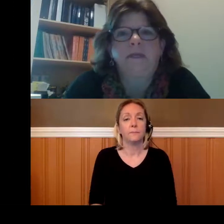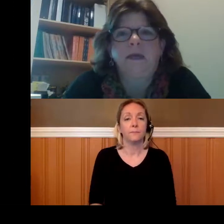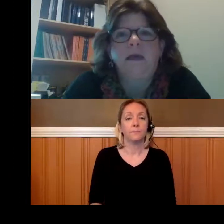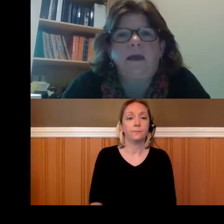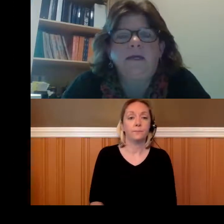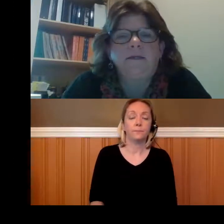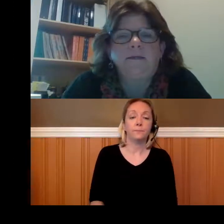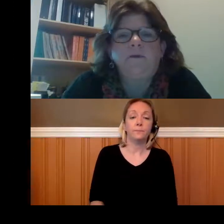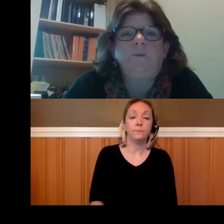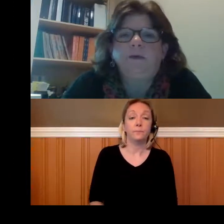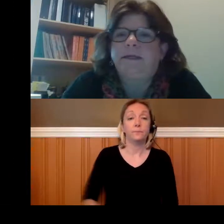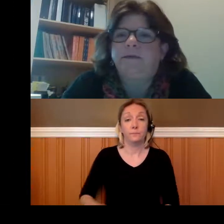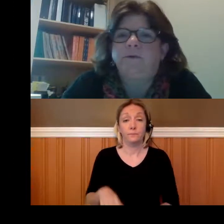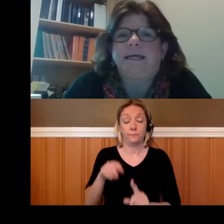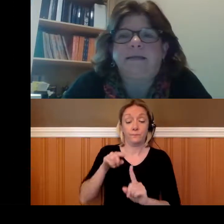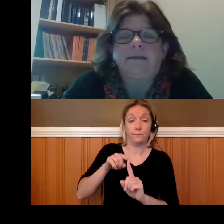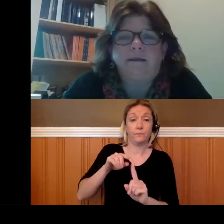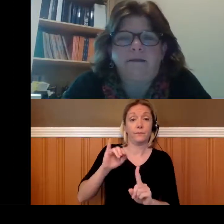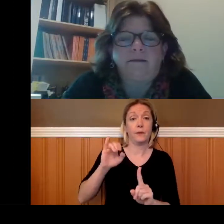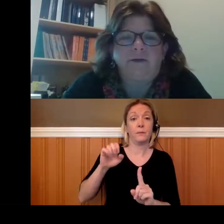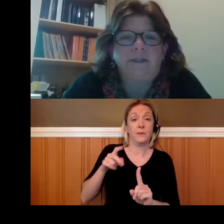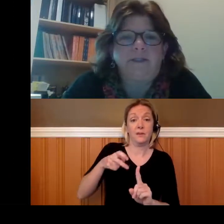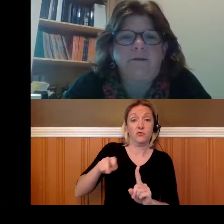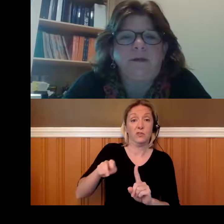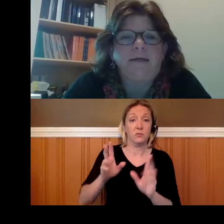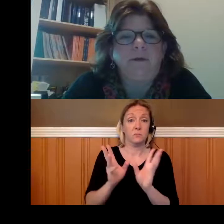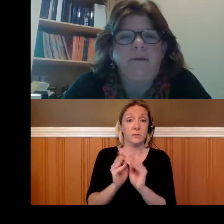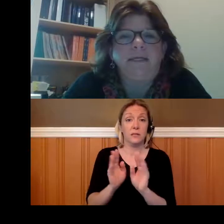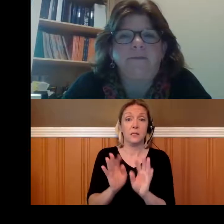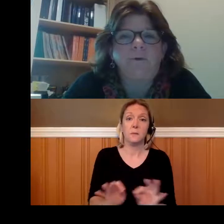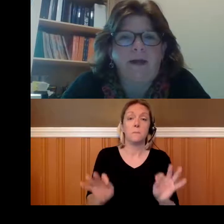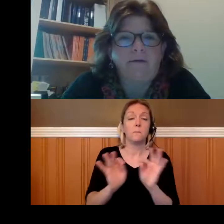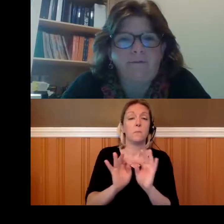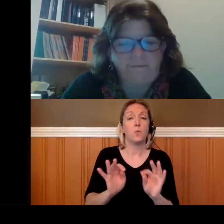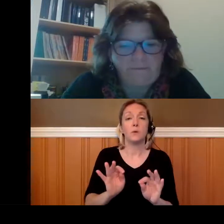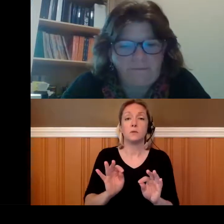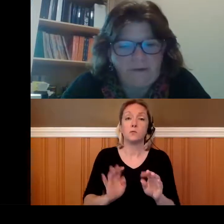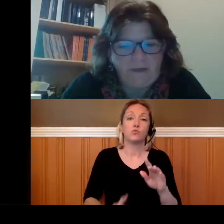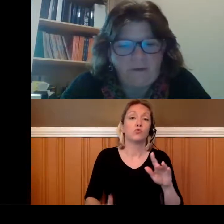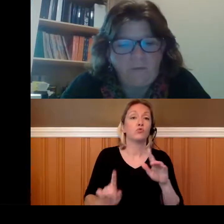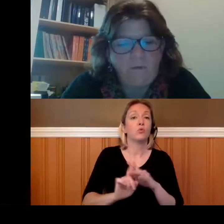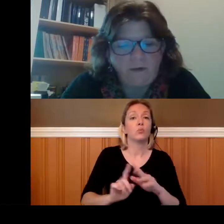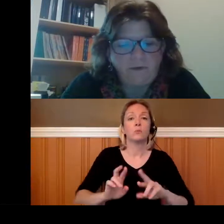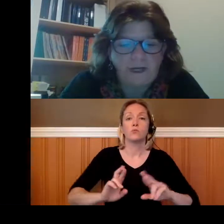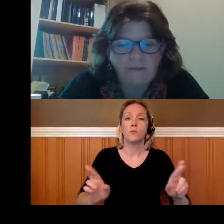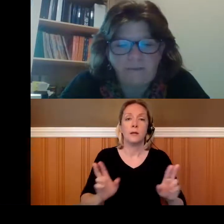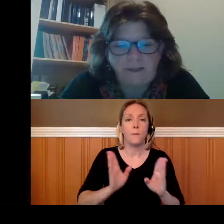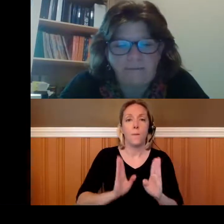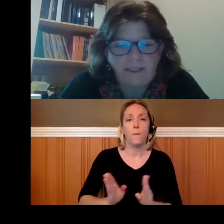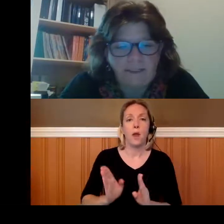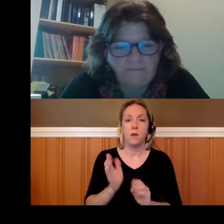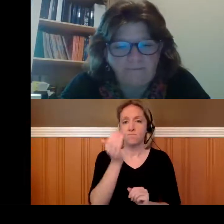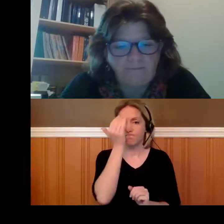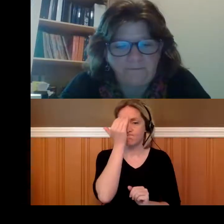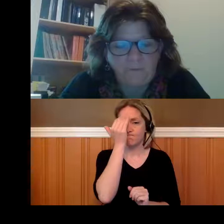It's also important that you attend the transition and the IEP meetings prepared. We want your child to be at that meeting.